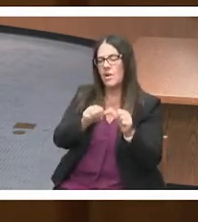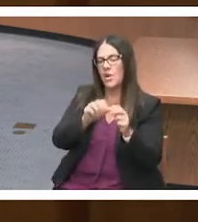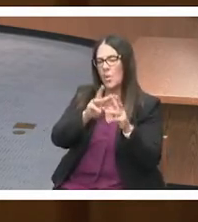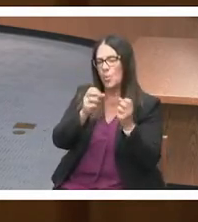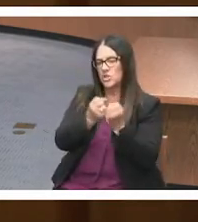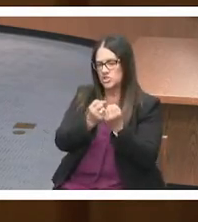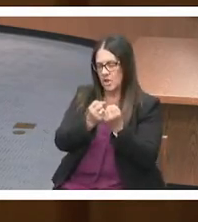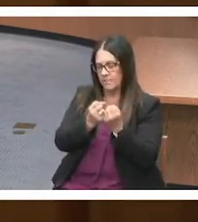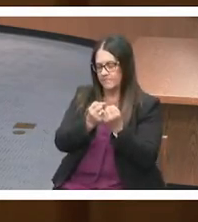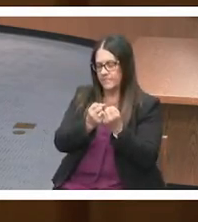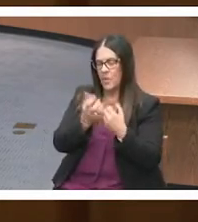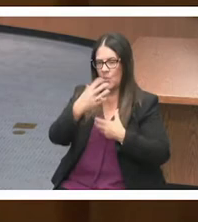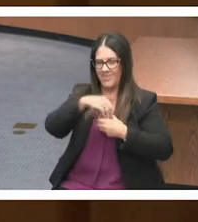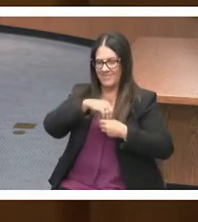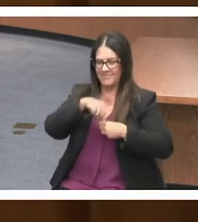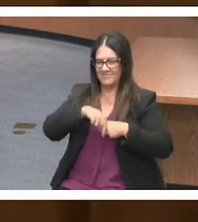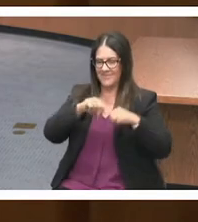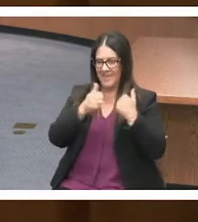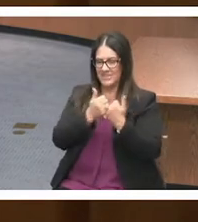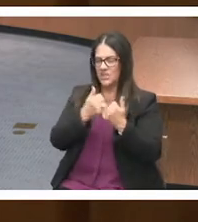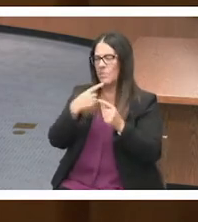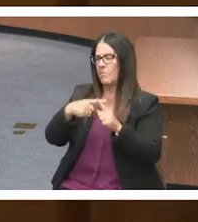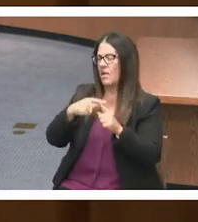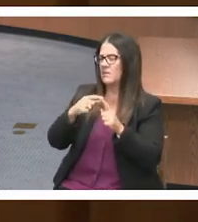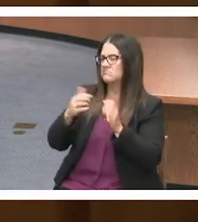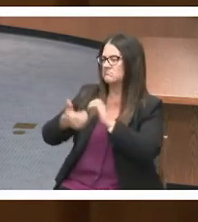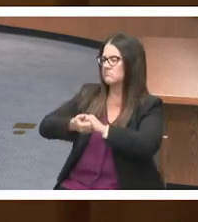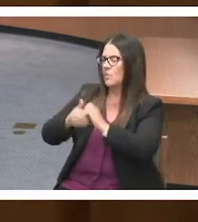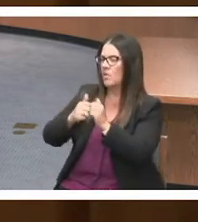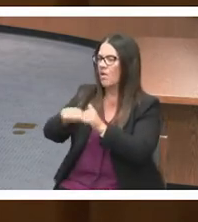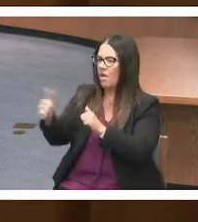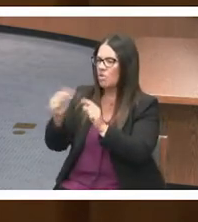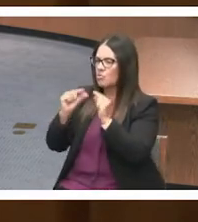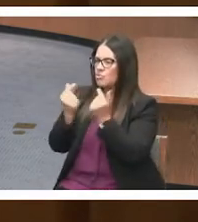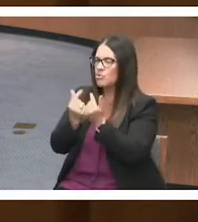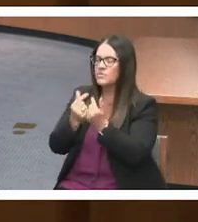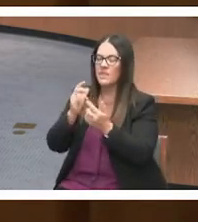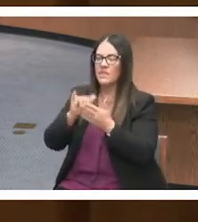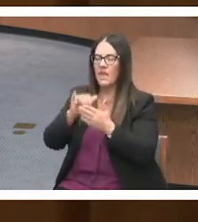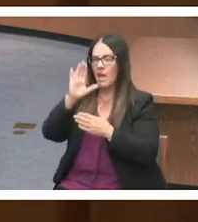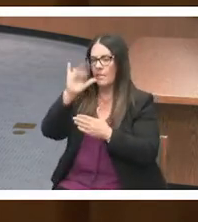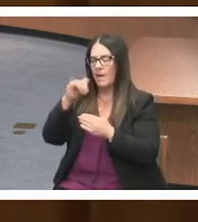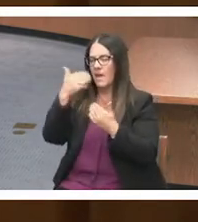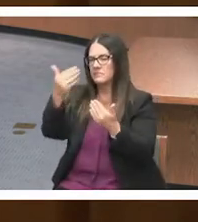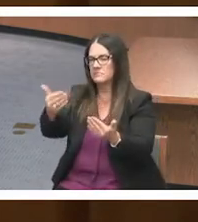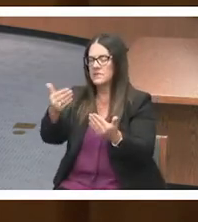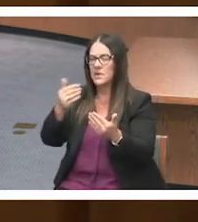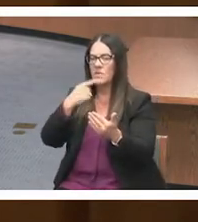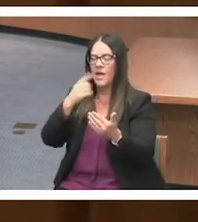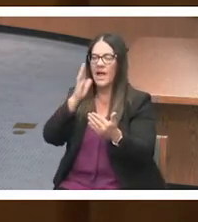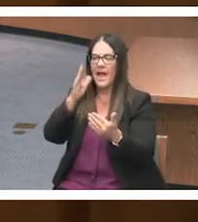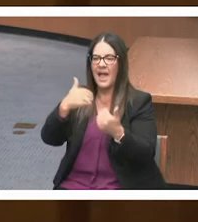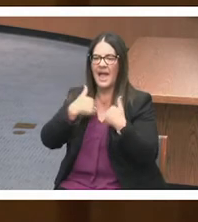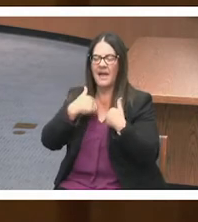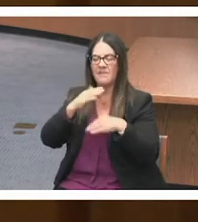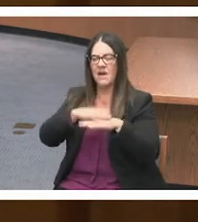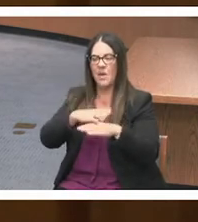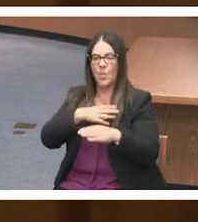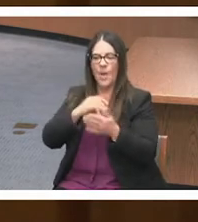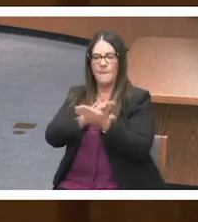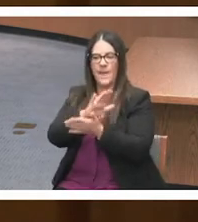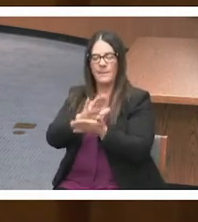workshop within our agency and with other groups who will be delivering by Earth Day a white paper on what I can do as